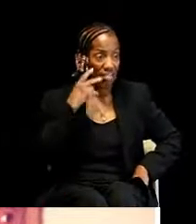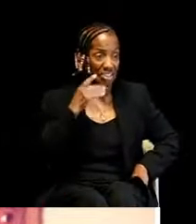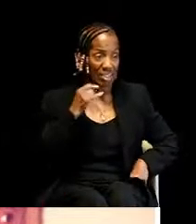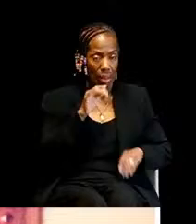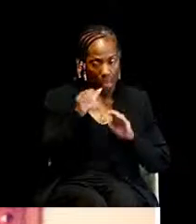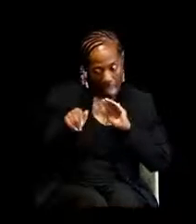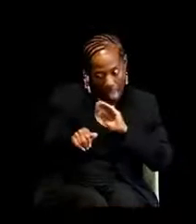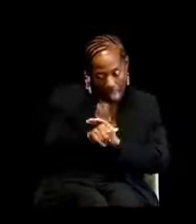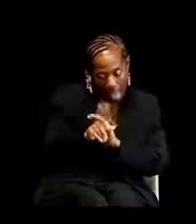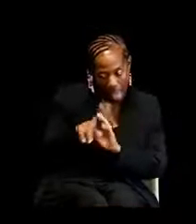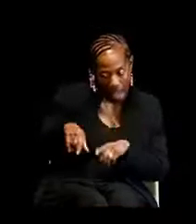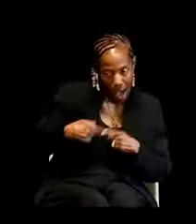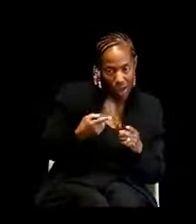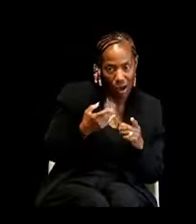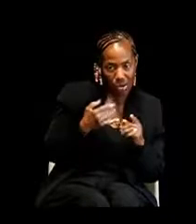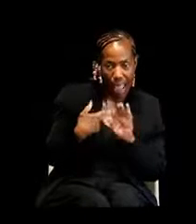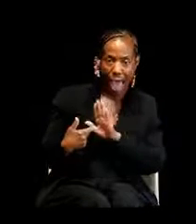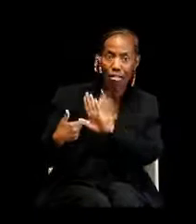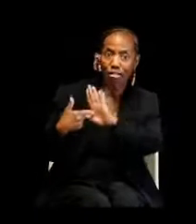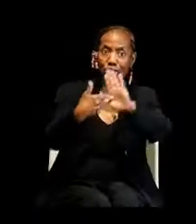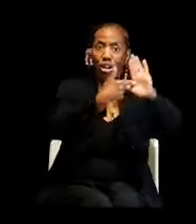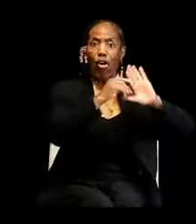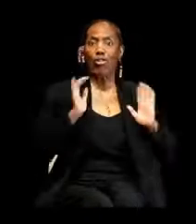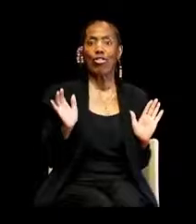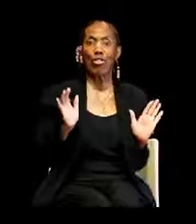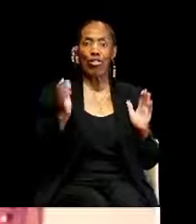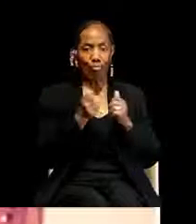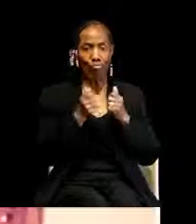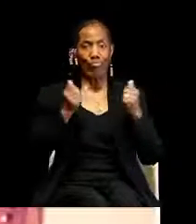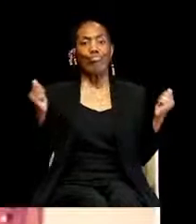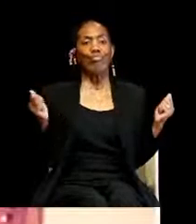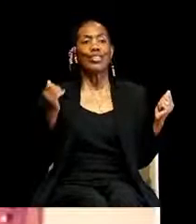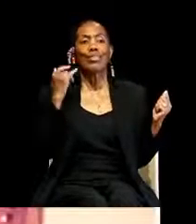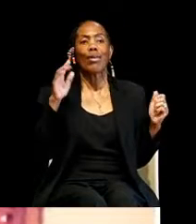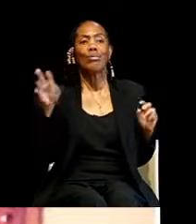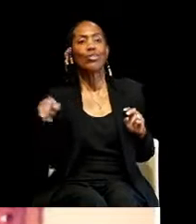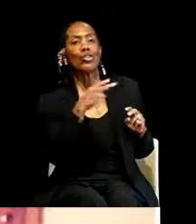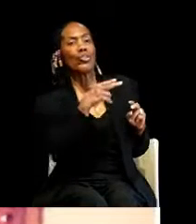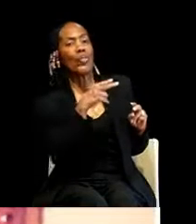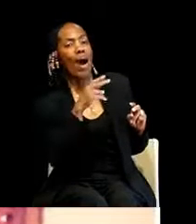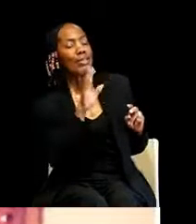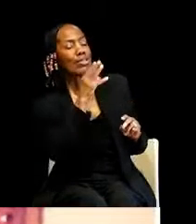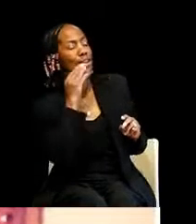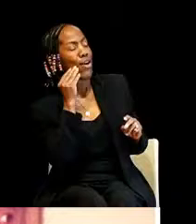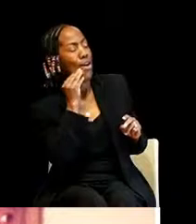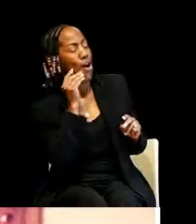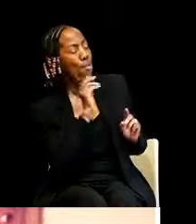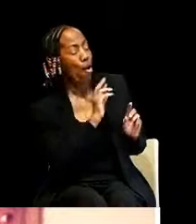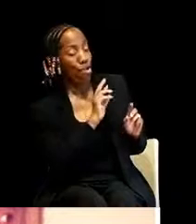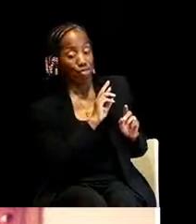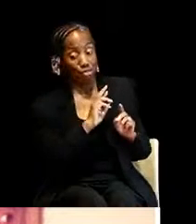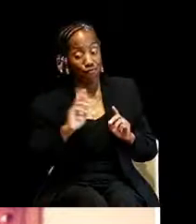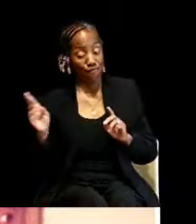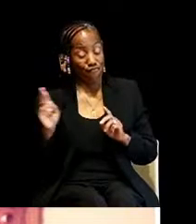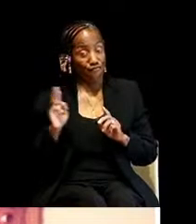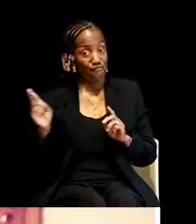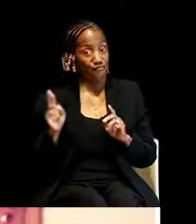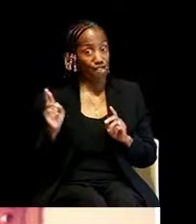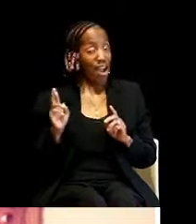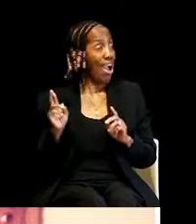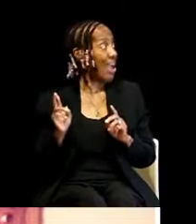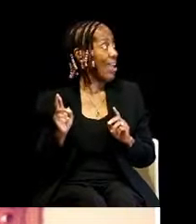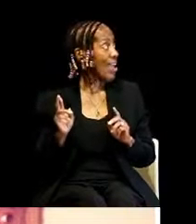the laws. For those who are watching at home, on the right is a baby picture. I'm in an all